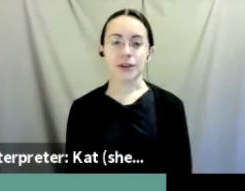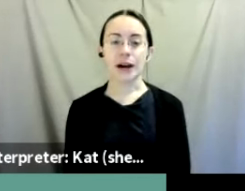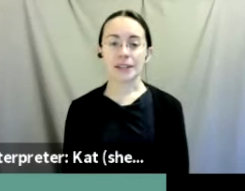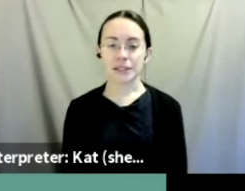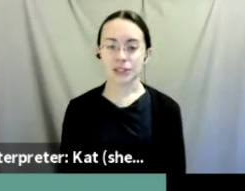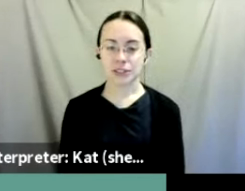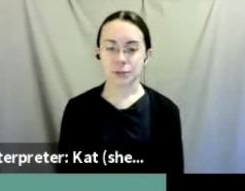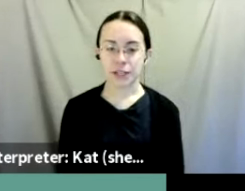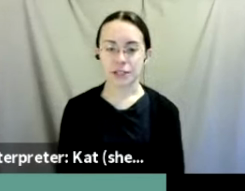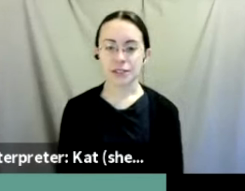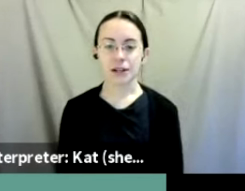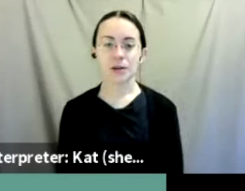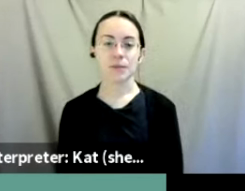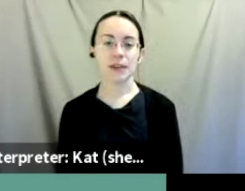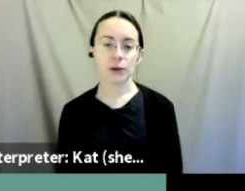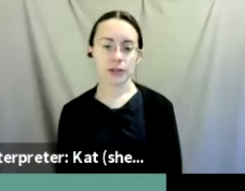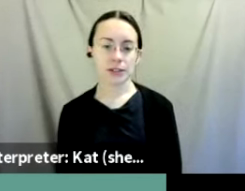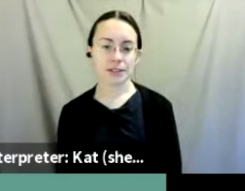Okay, so as I just explained,